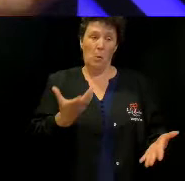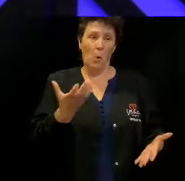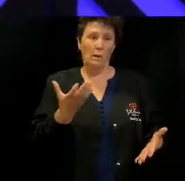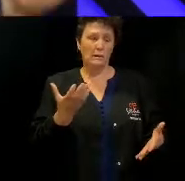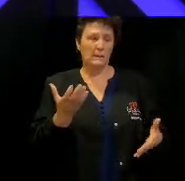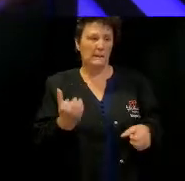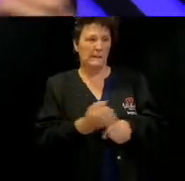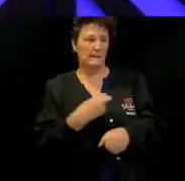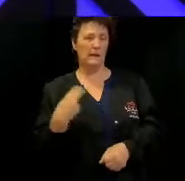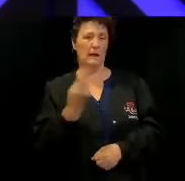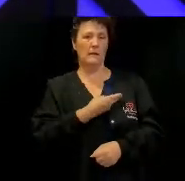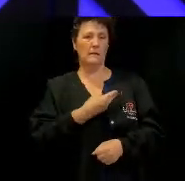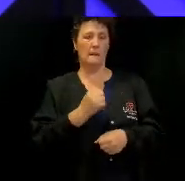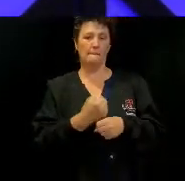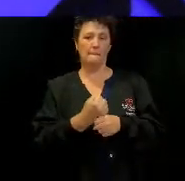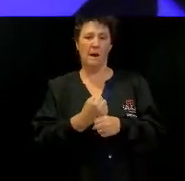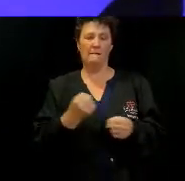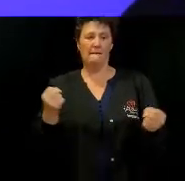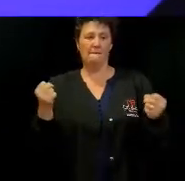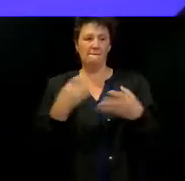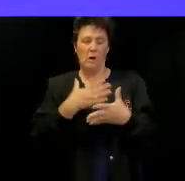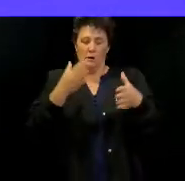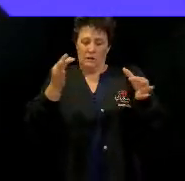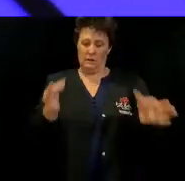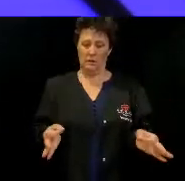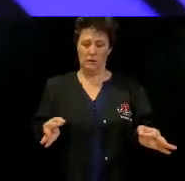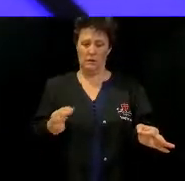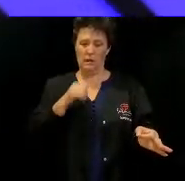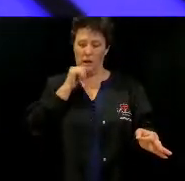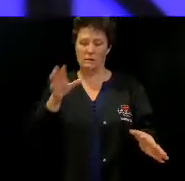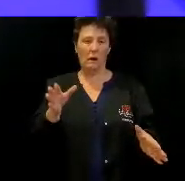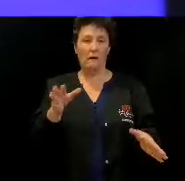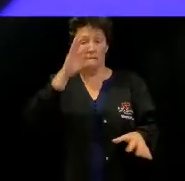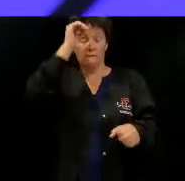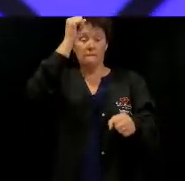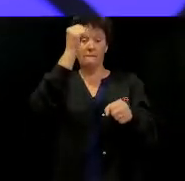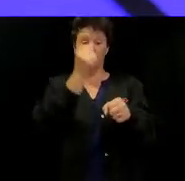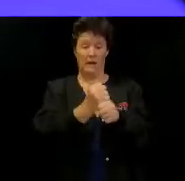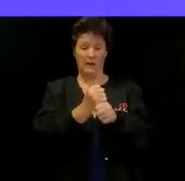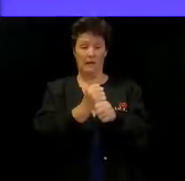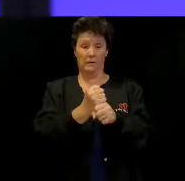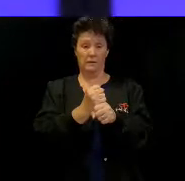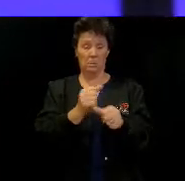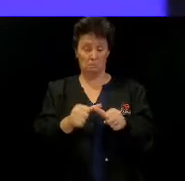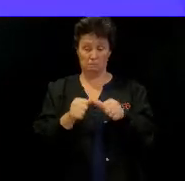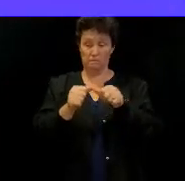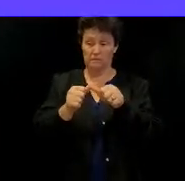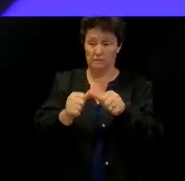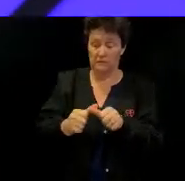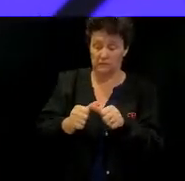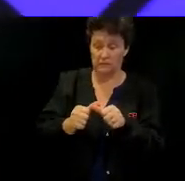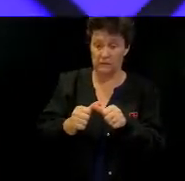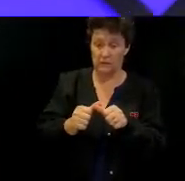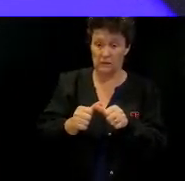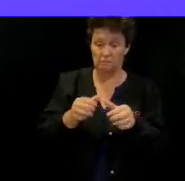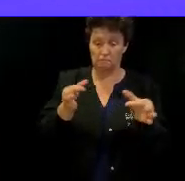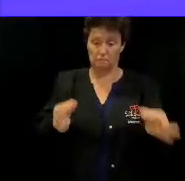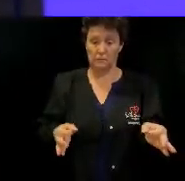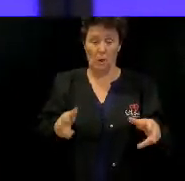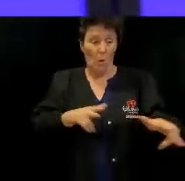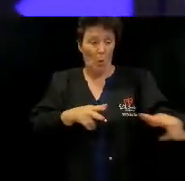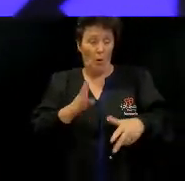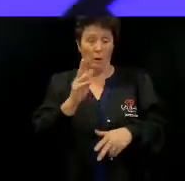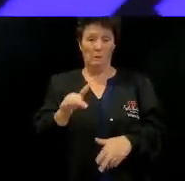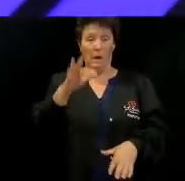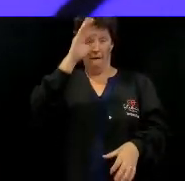us to make fear-based decisions and not faith-based decisions. If we're going to walk by faith, right, walking by what